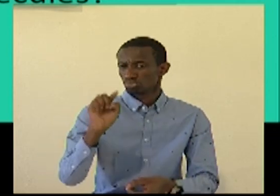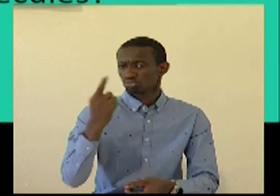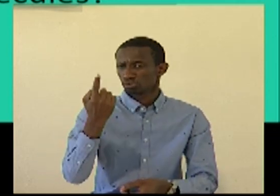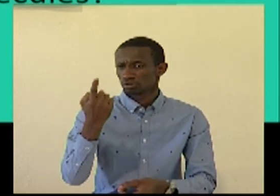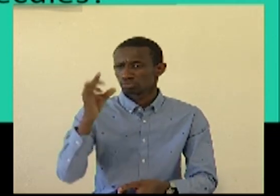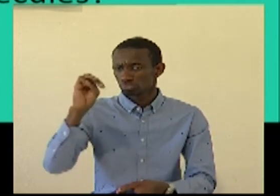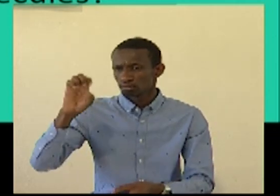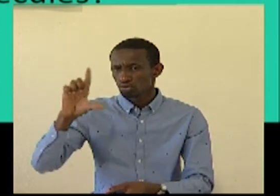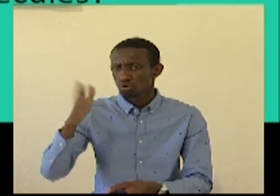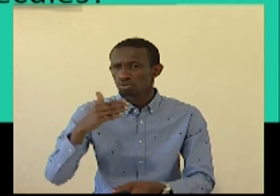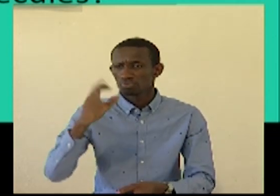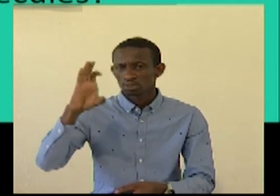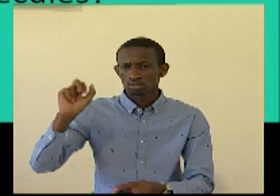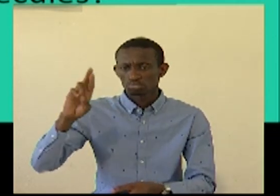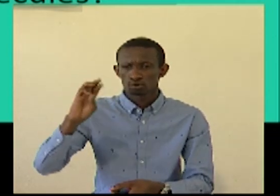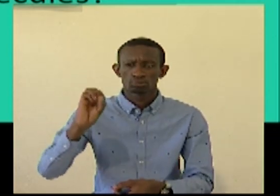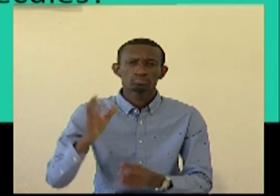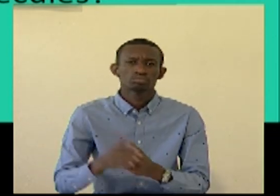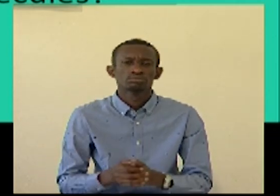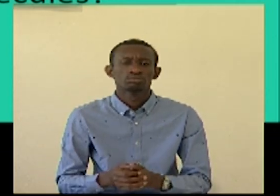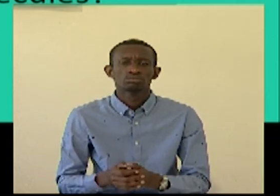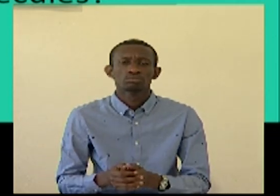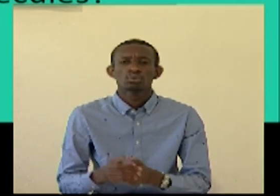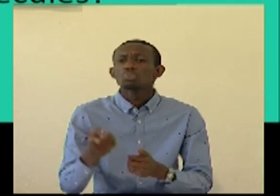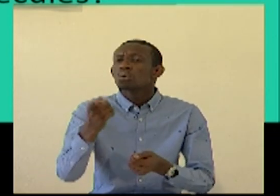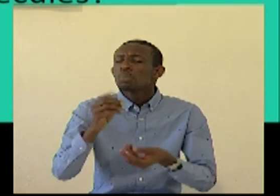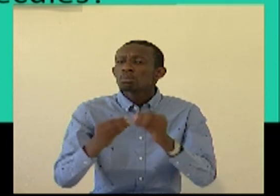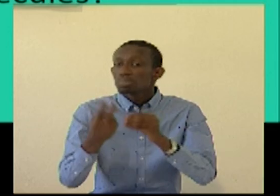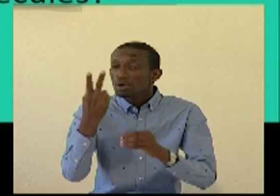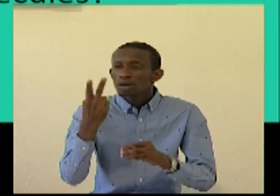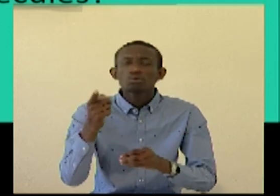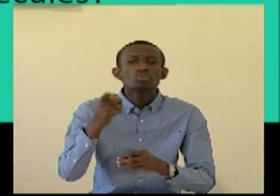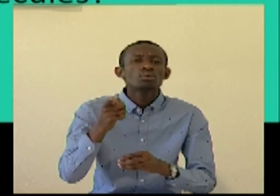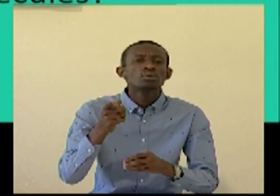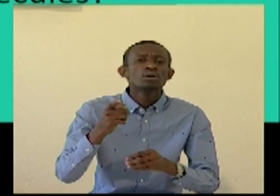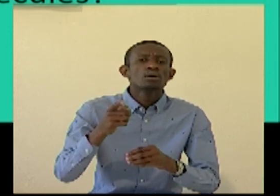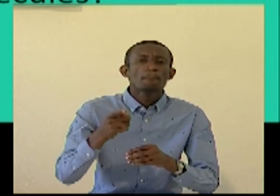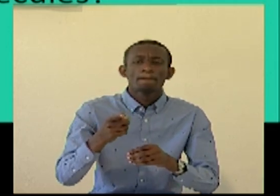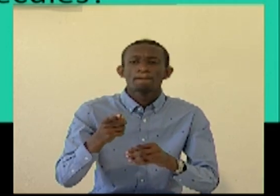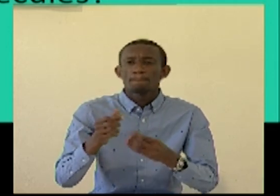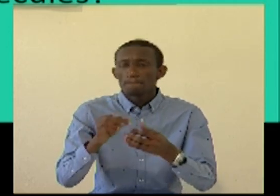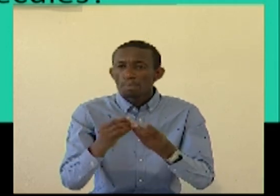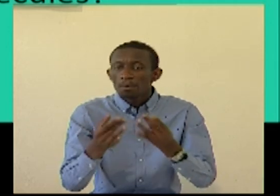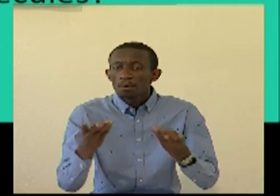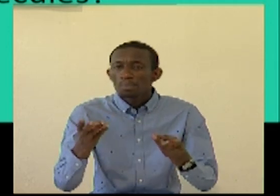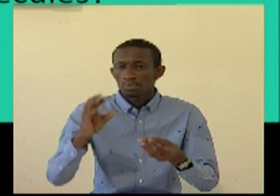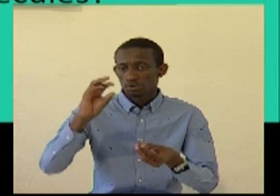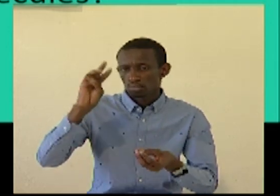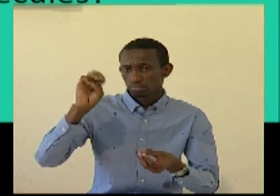atoms. Number 2, calculate the number of moles in 12 grams of oxygen